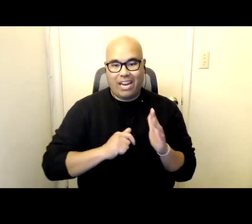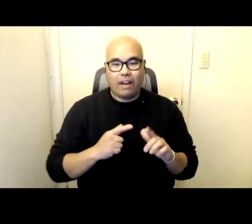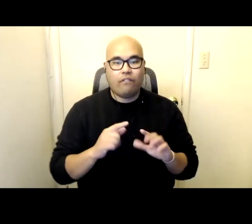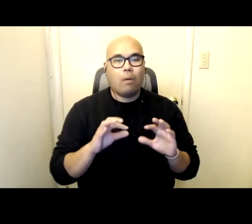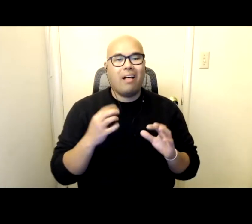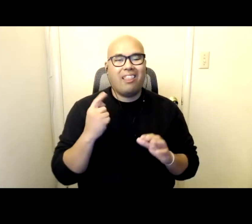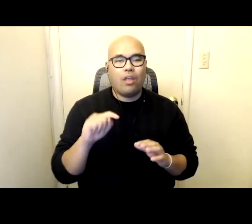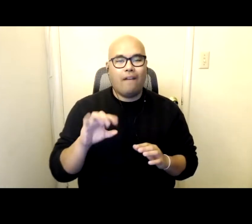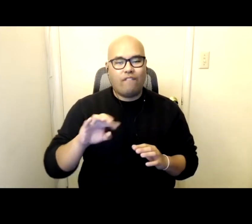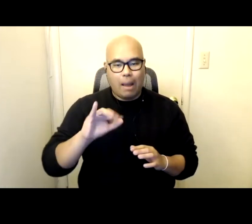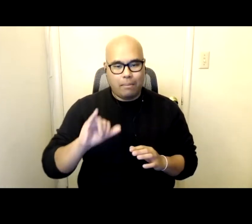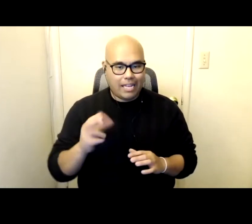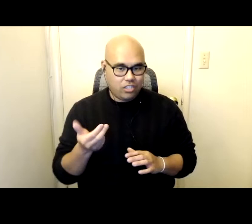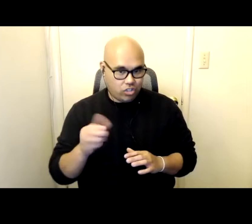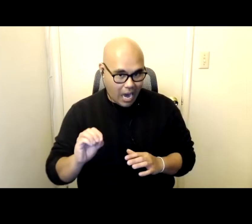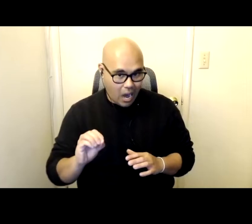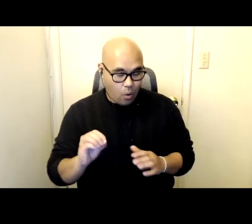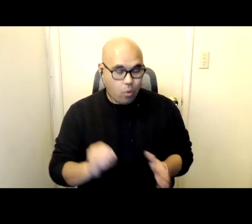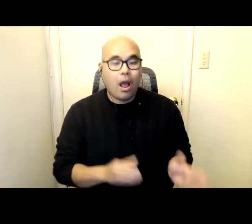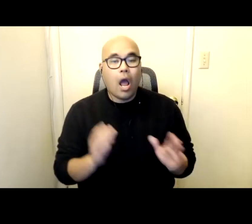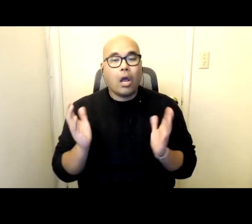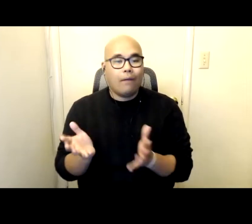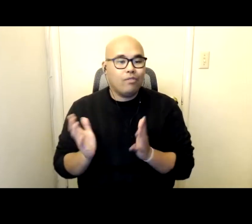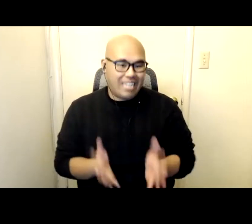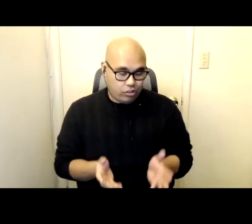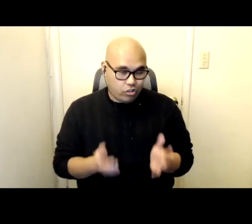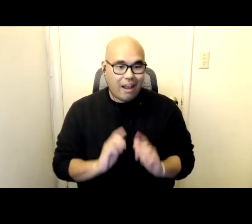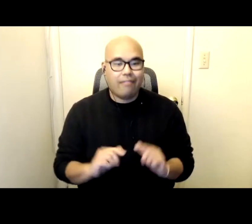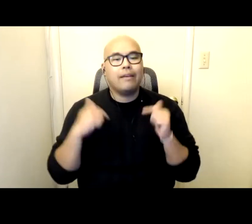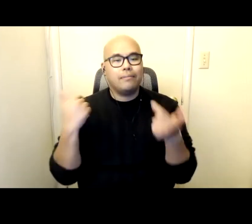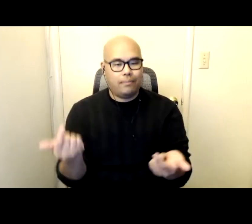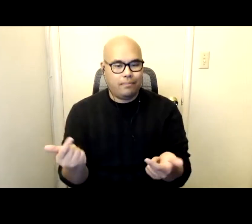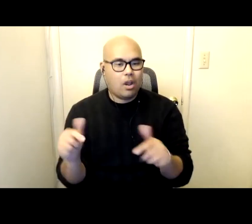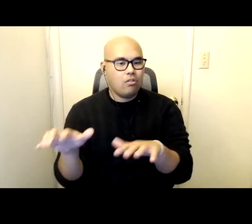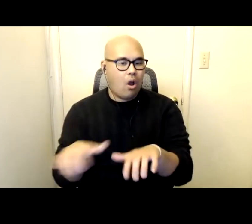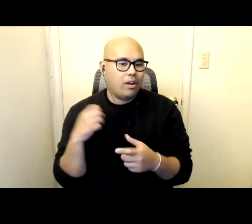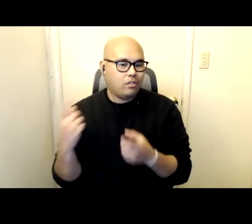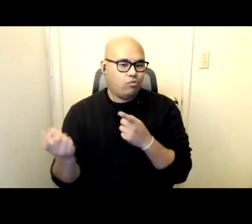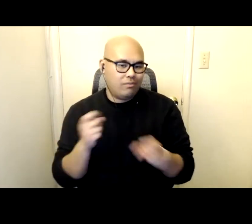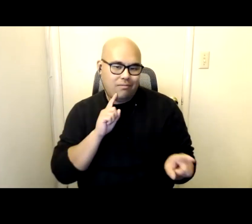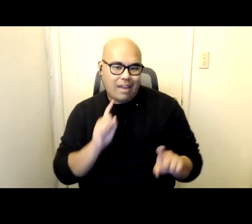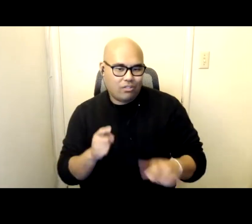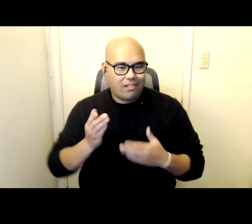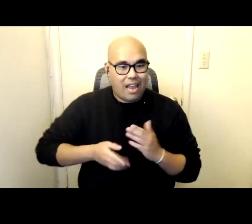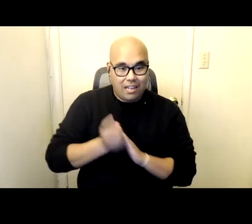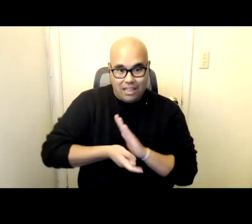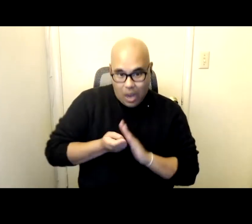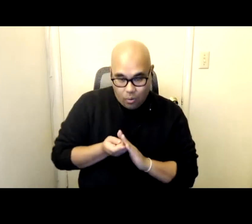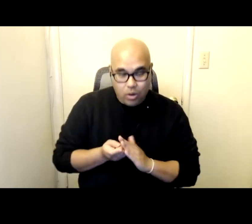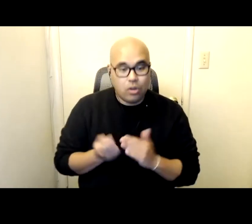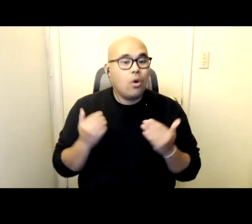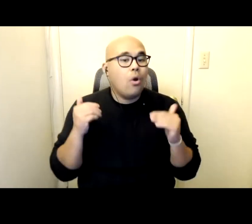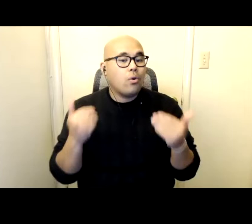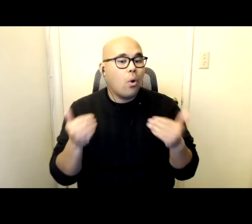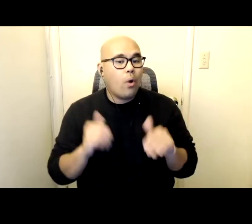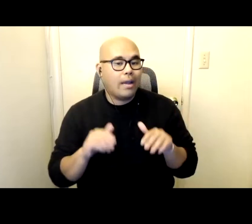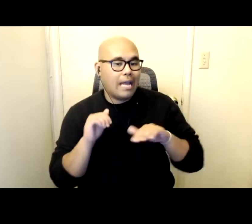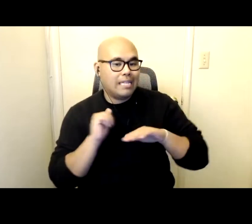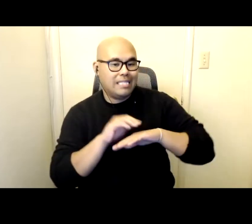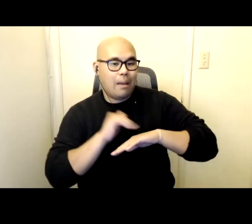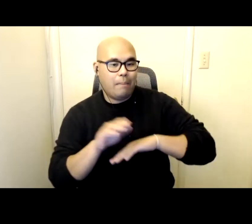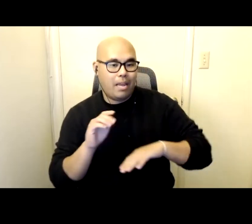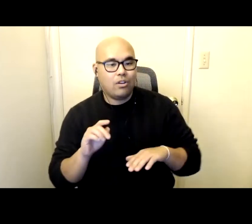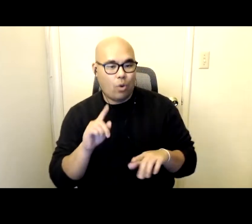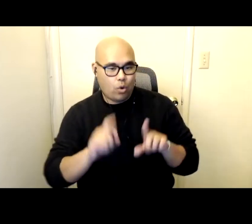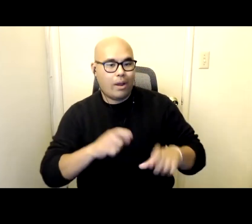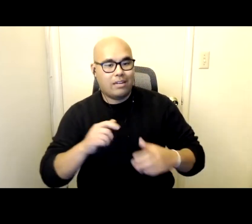by conversation, and then we'll have time for audience Q&A at the end of our hour. So please submit your questions via the Q&A box at the